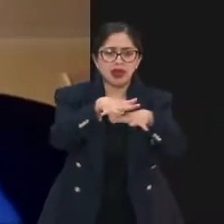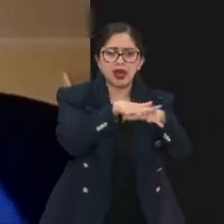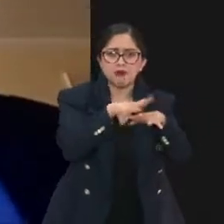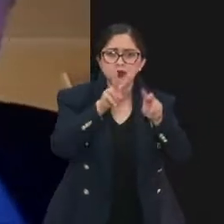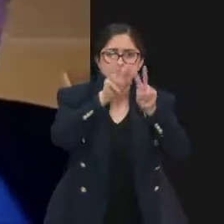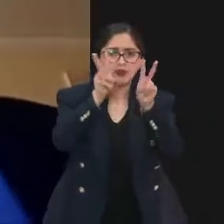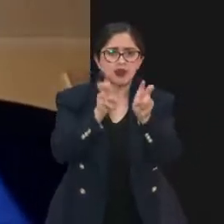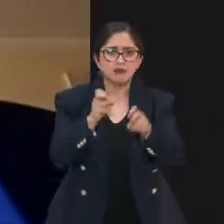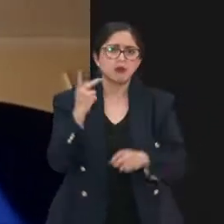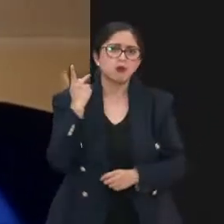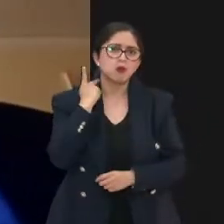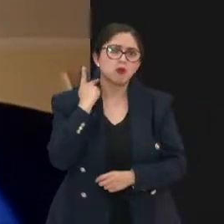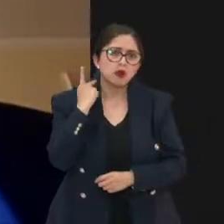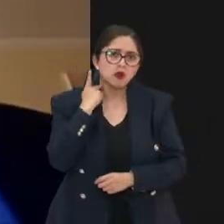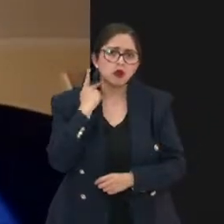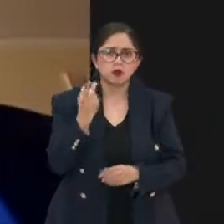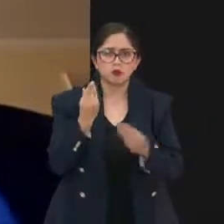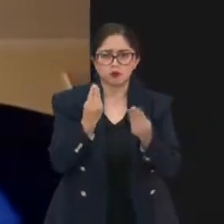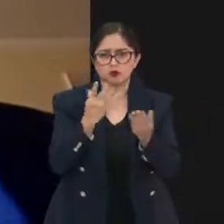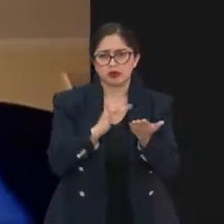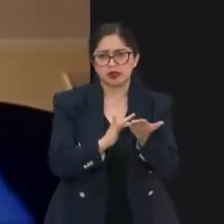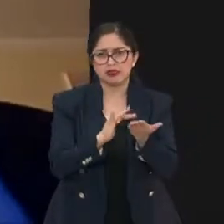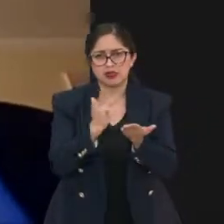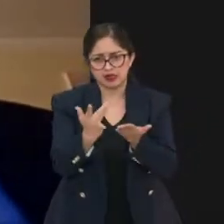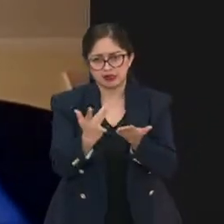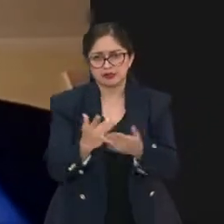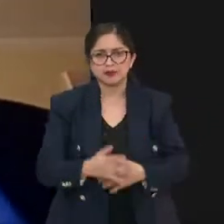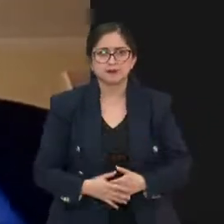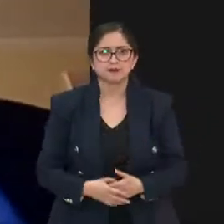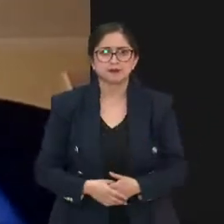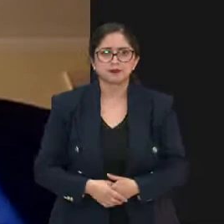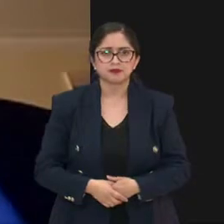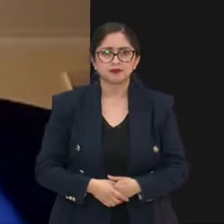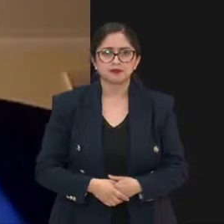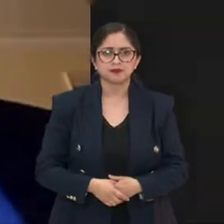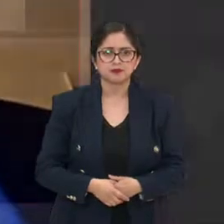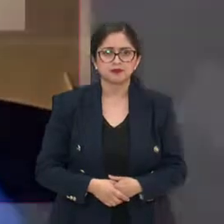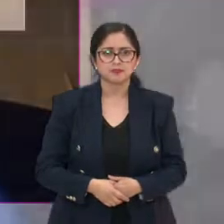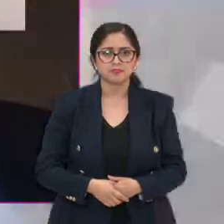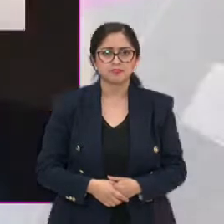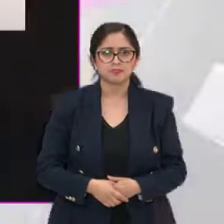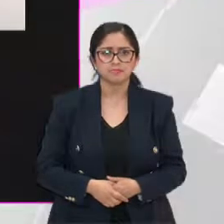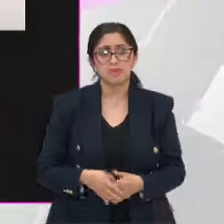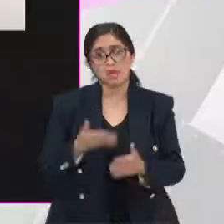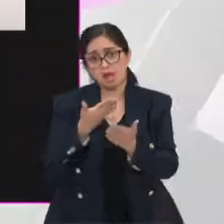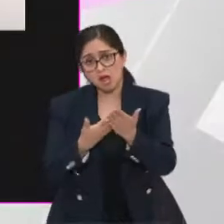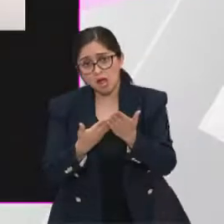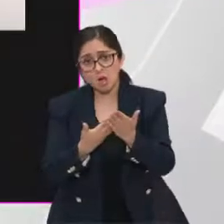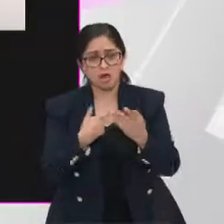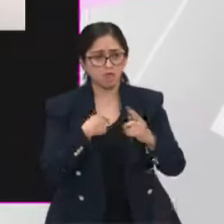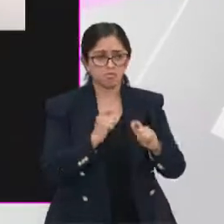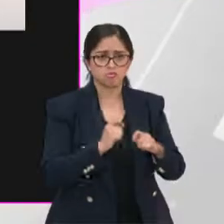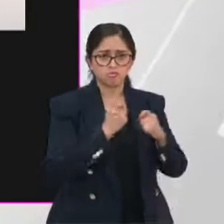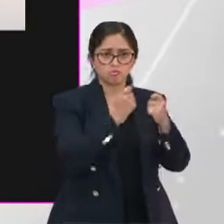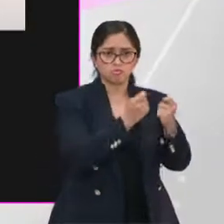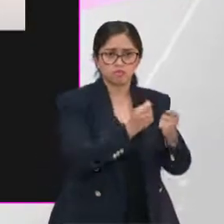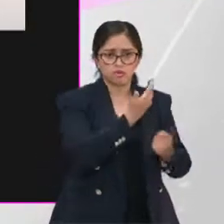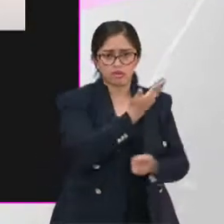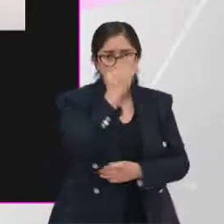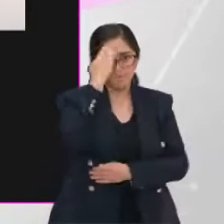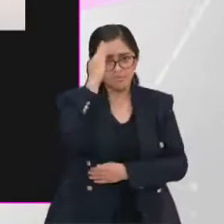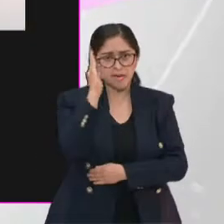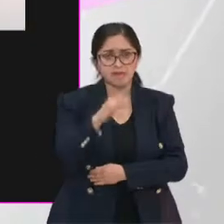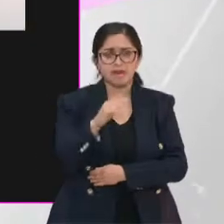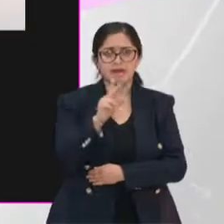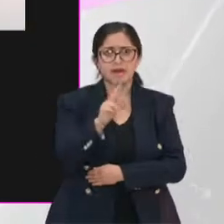change and also a big change within the political parties. Thank you very much for your presentation. And now I will